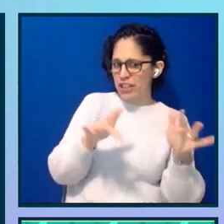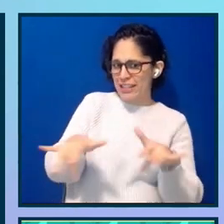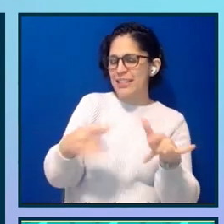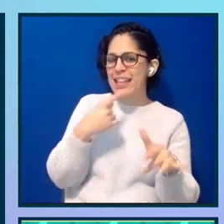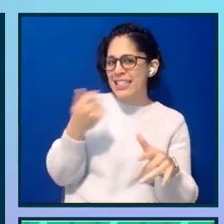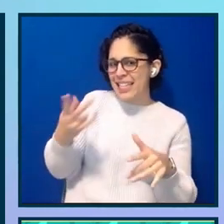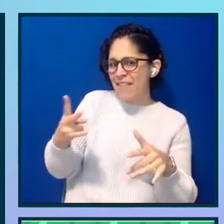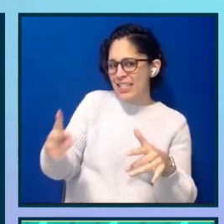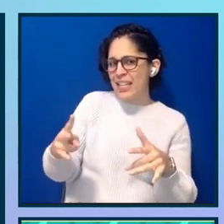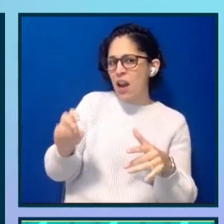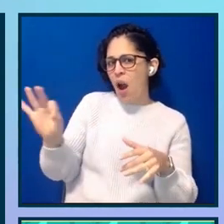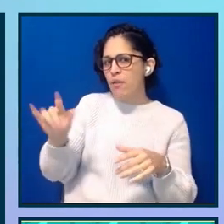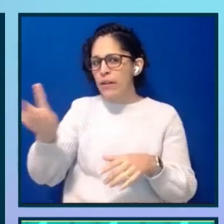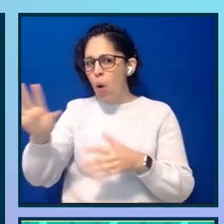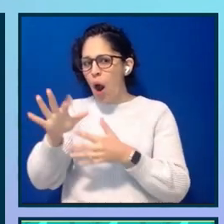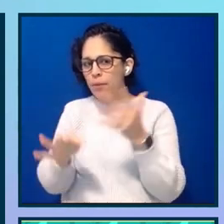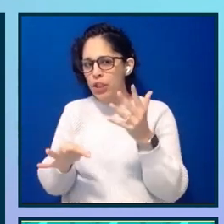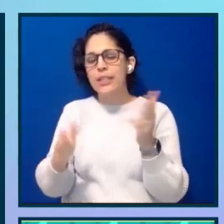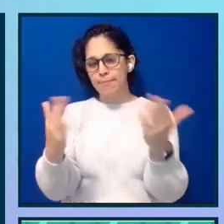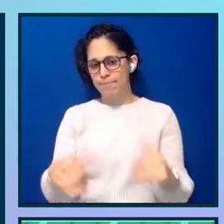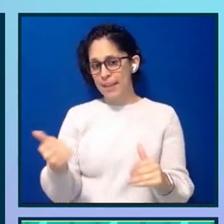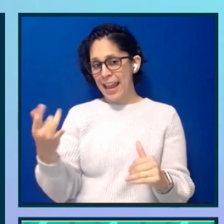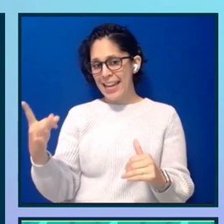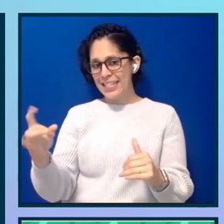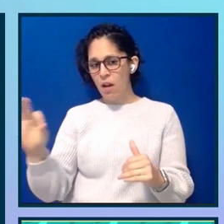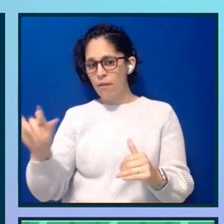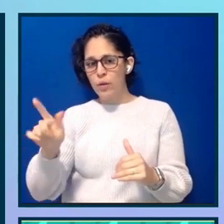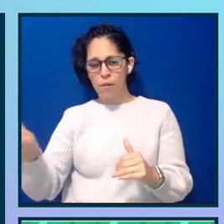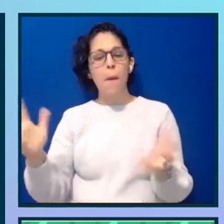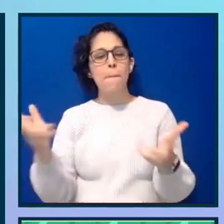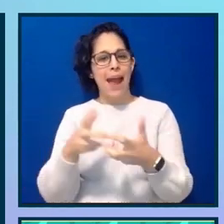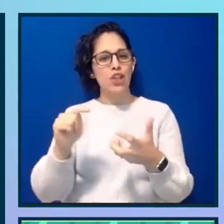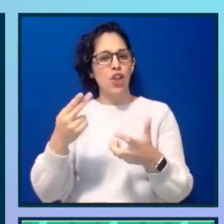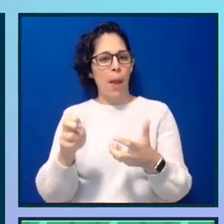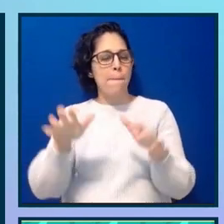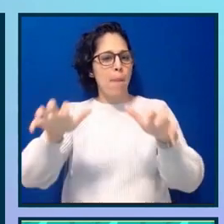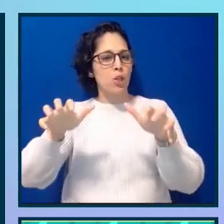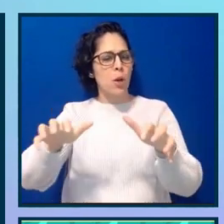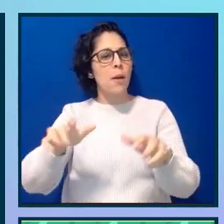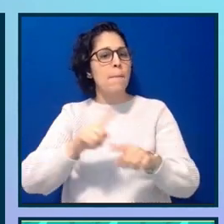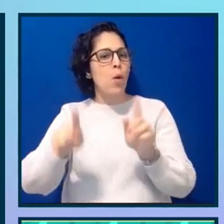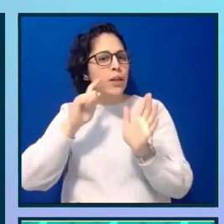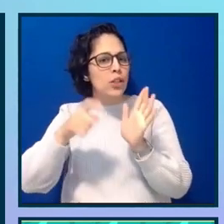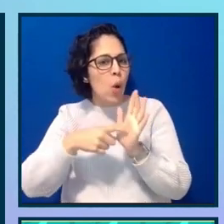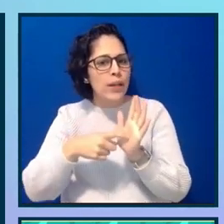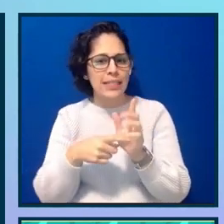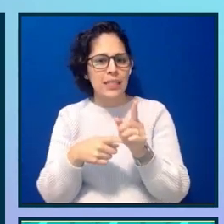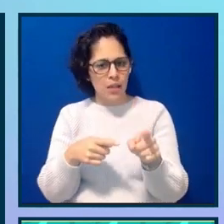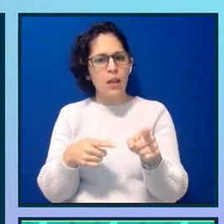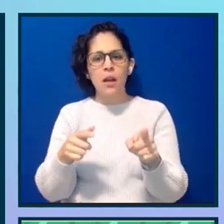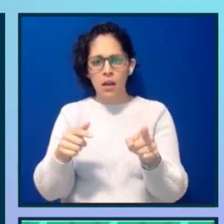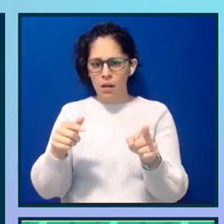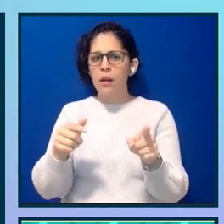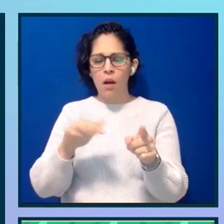24. Match the Monstars, 18 of 24. But we also see the Nerdlock that they asked us to